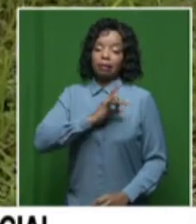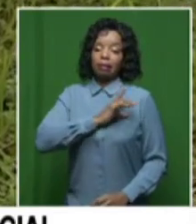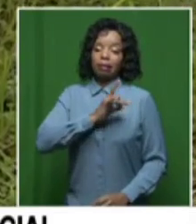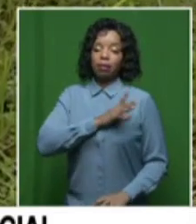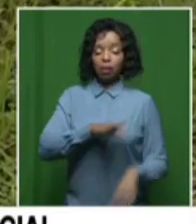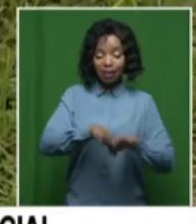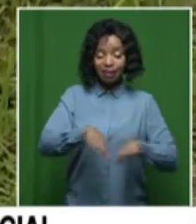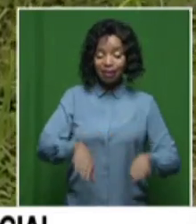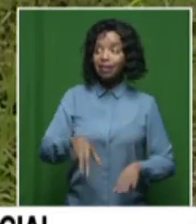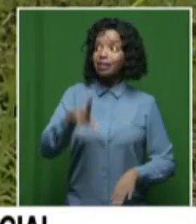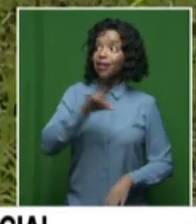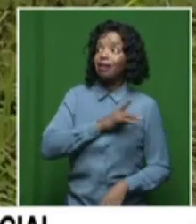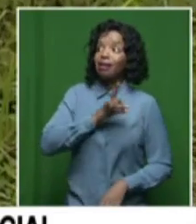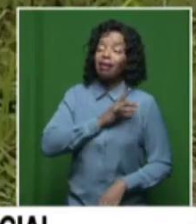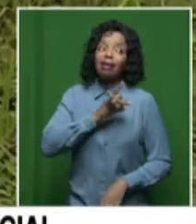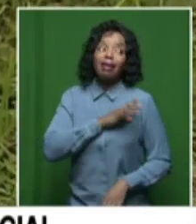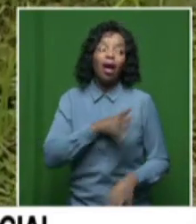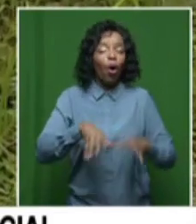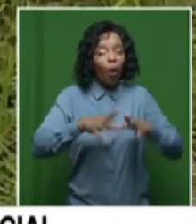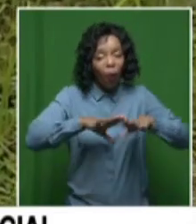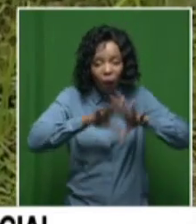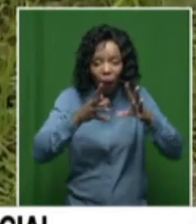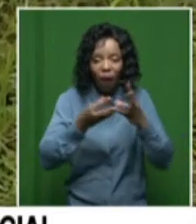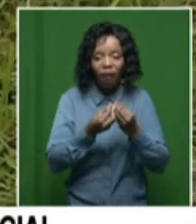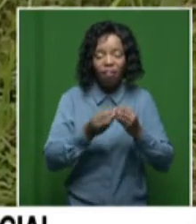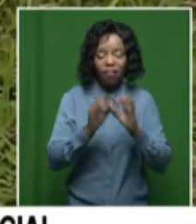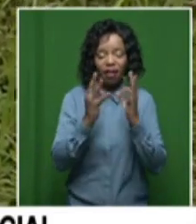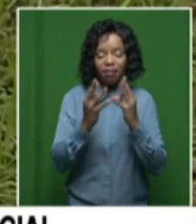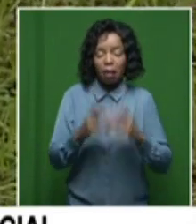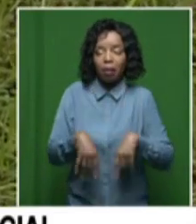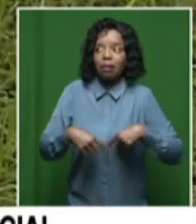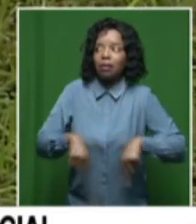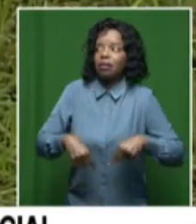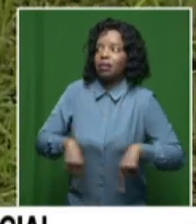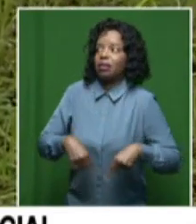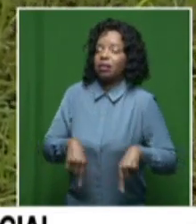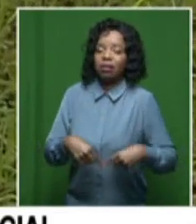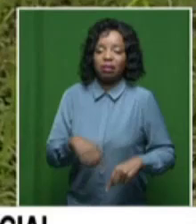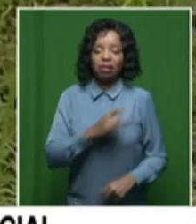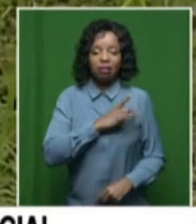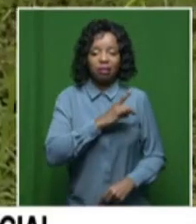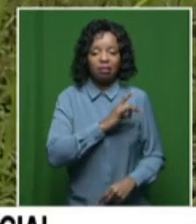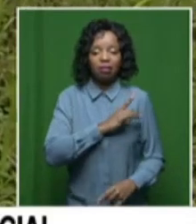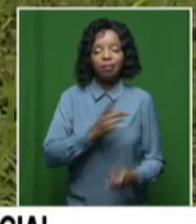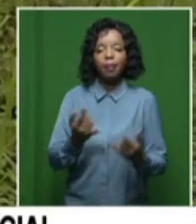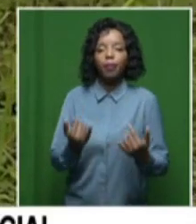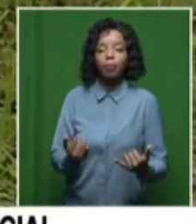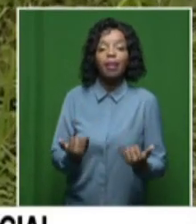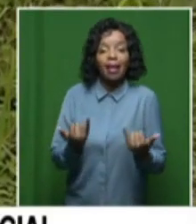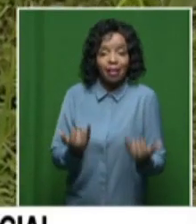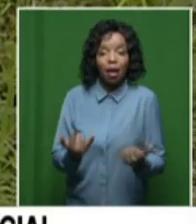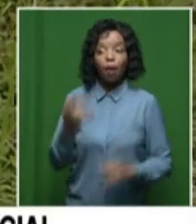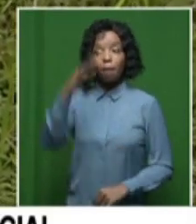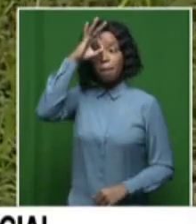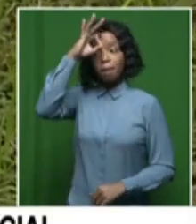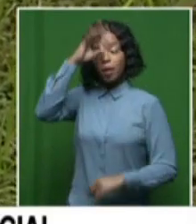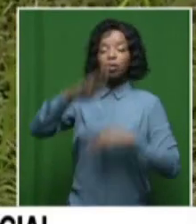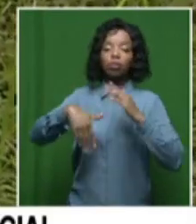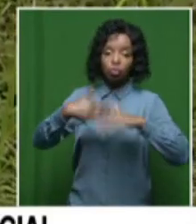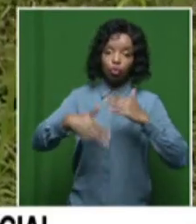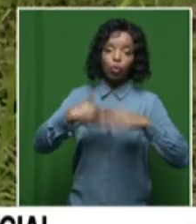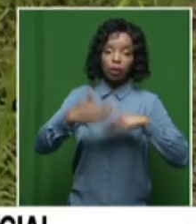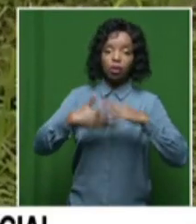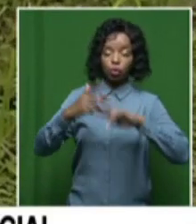living in fear. In fact, the entire family is living in fear at this stage. While police continue those investigations, of